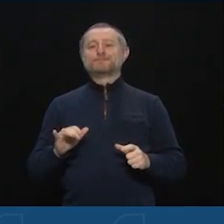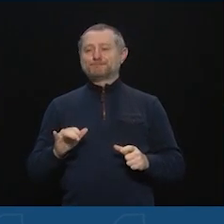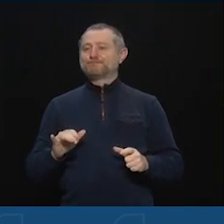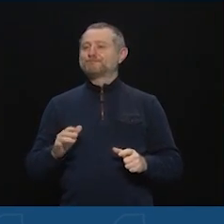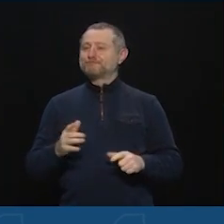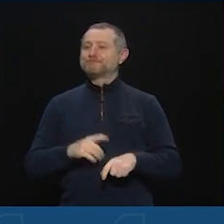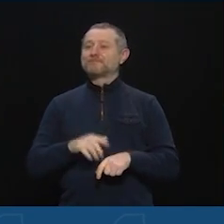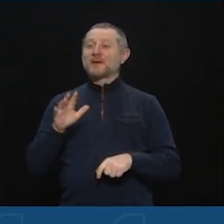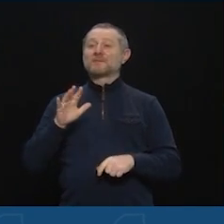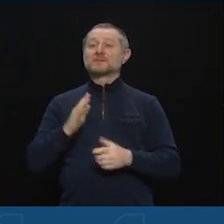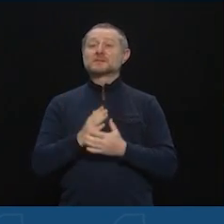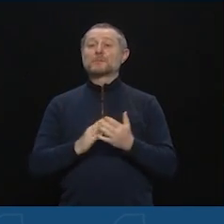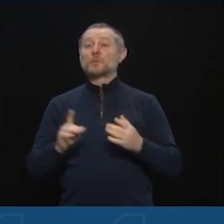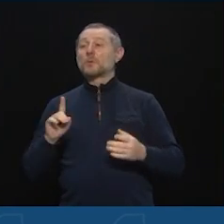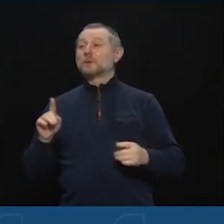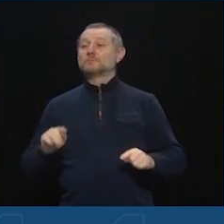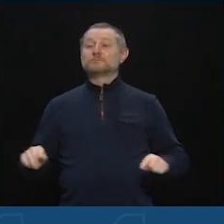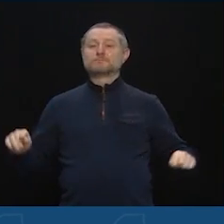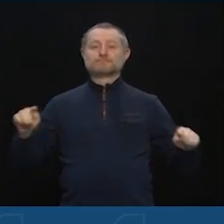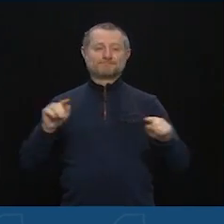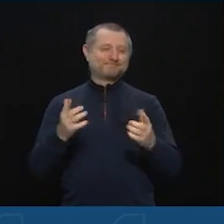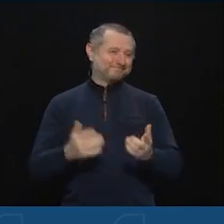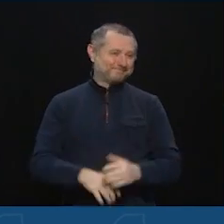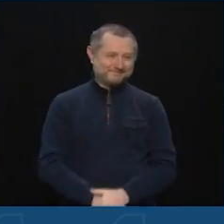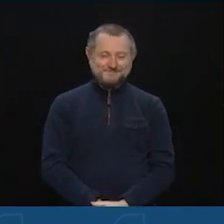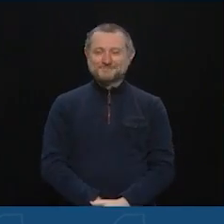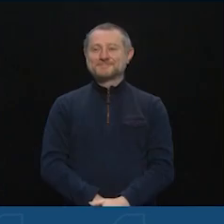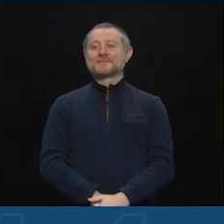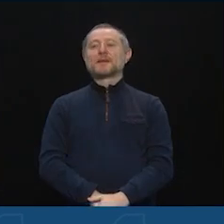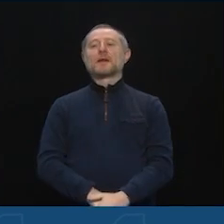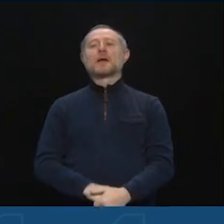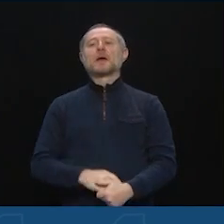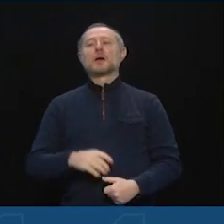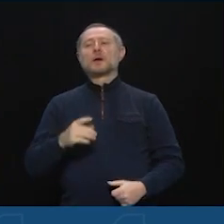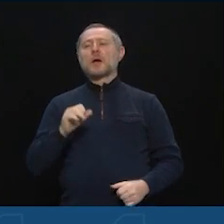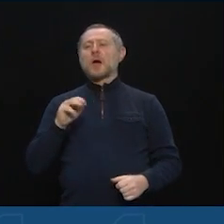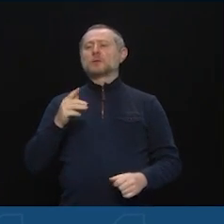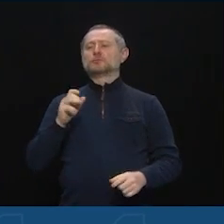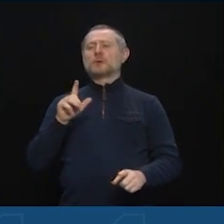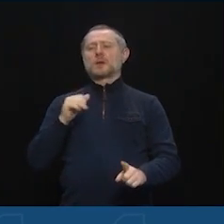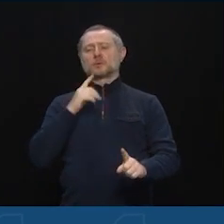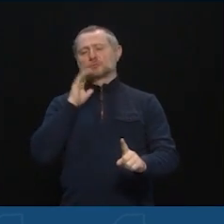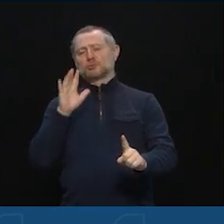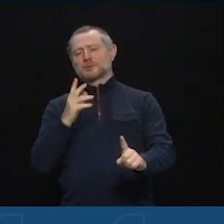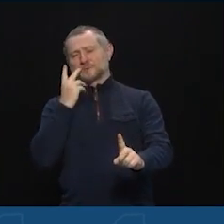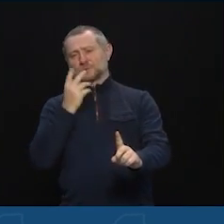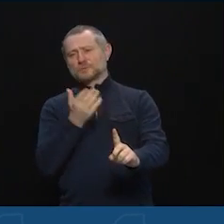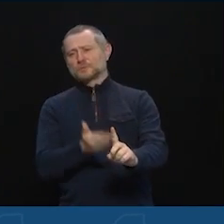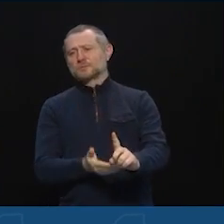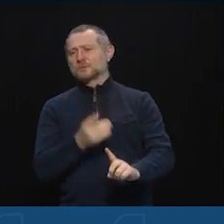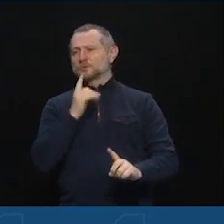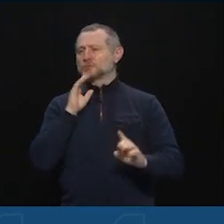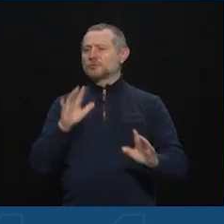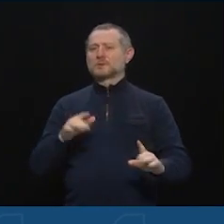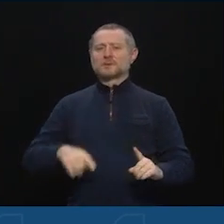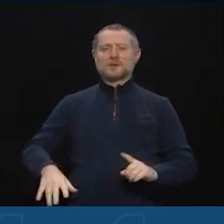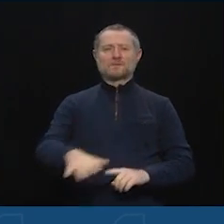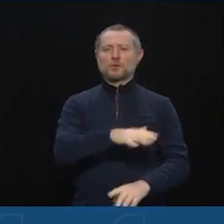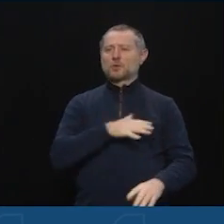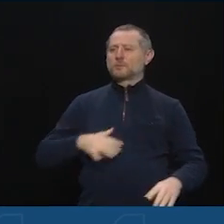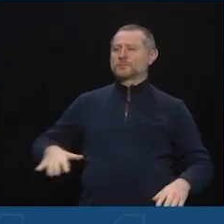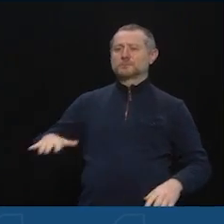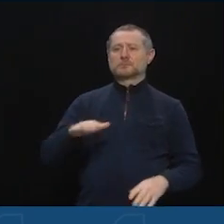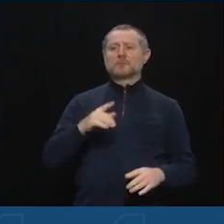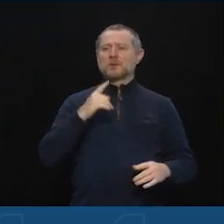somewhere, right? Angela, it's so great to see you in this incredible environment where you are clearly